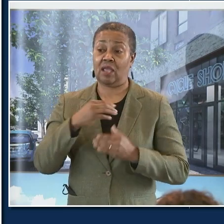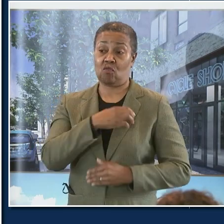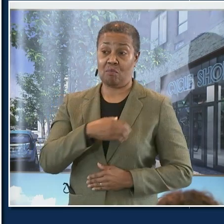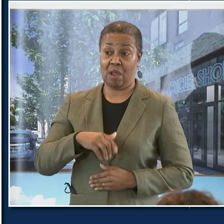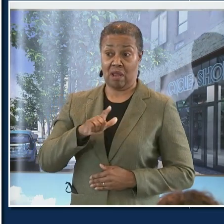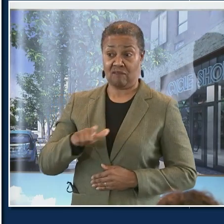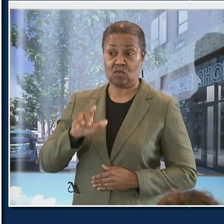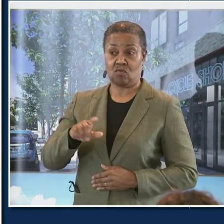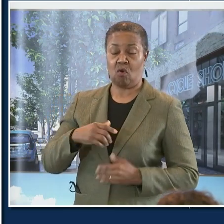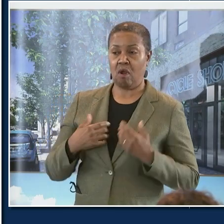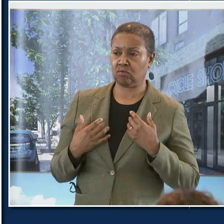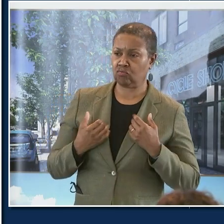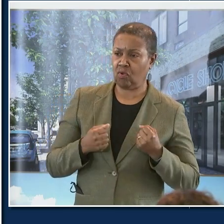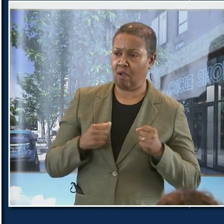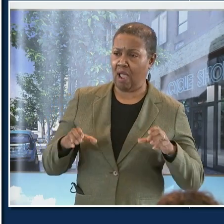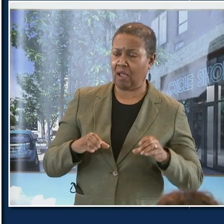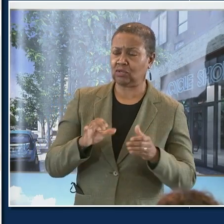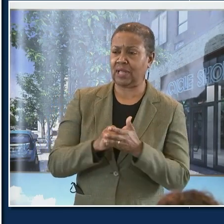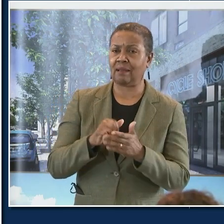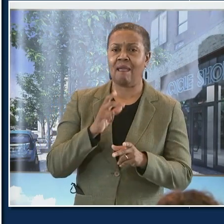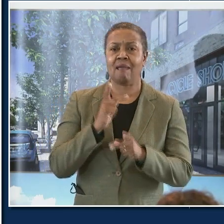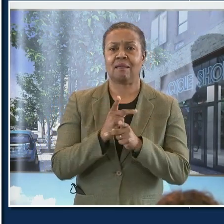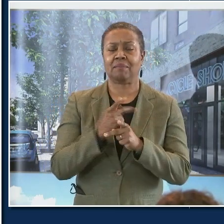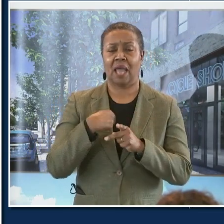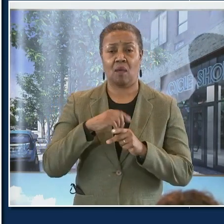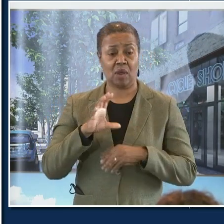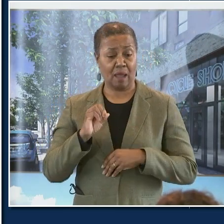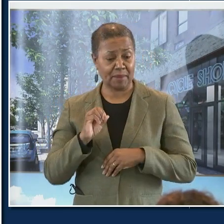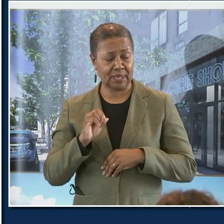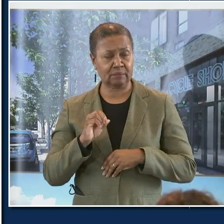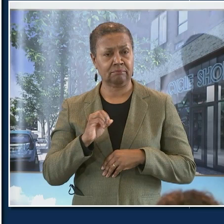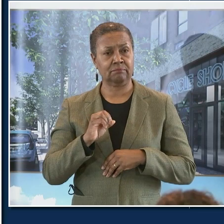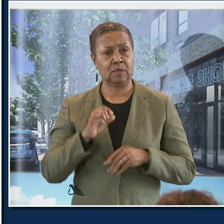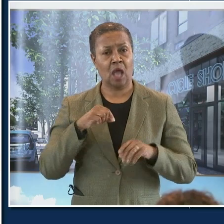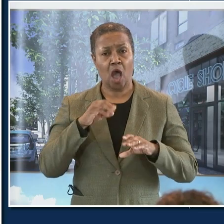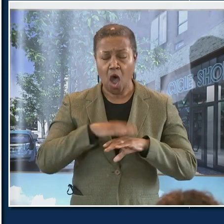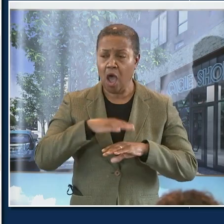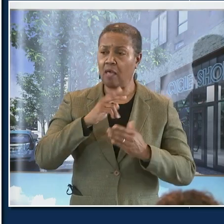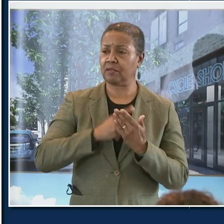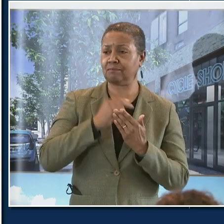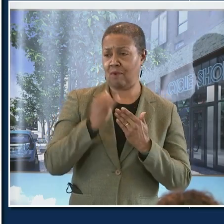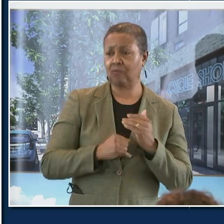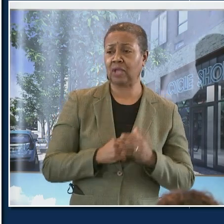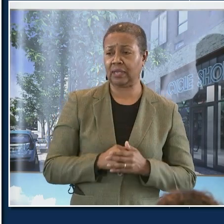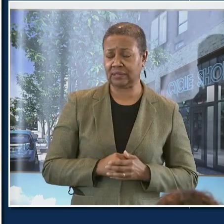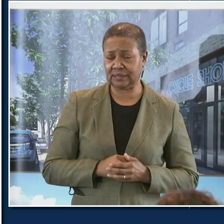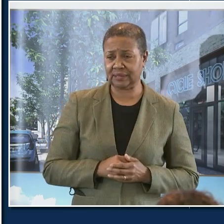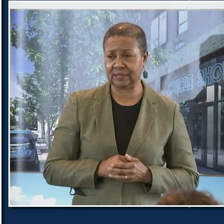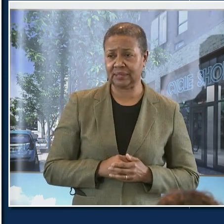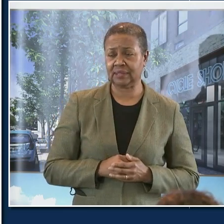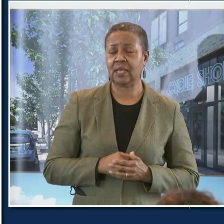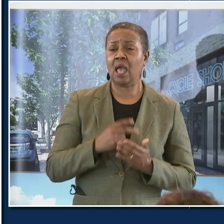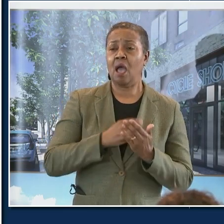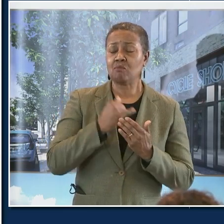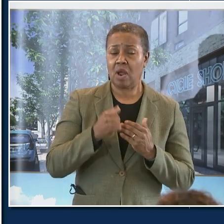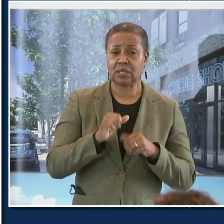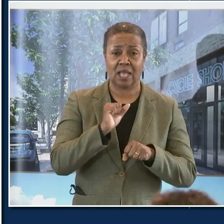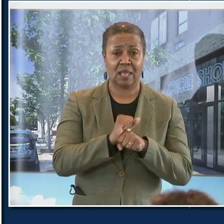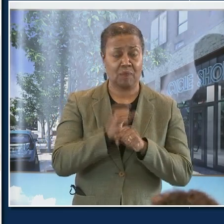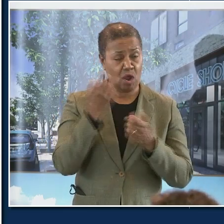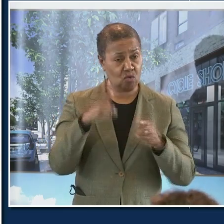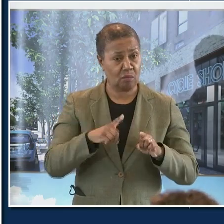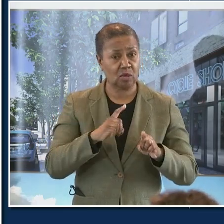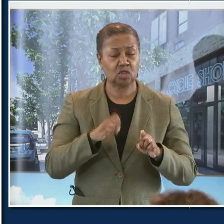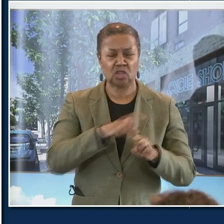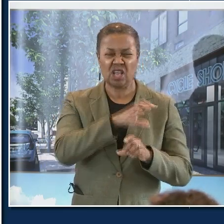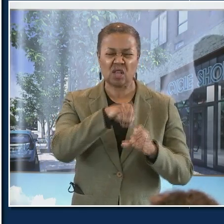Lightfoot. It was your courageous actions that kept a company like ours on this project. Project labor agreements should include